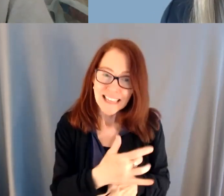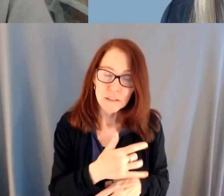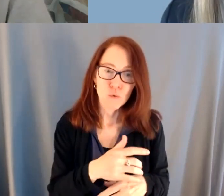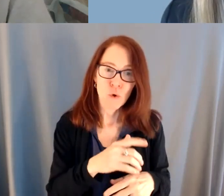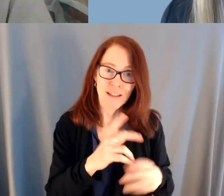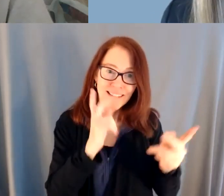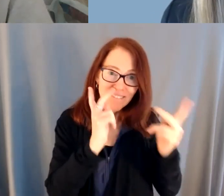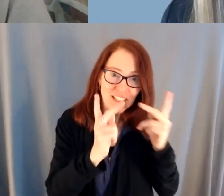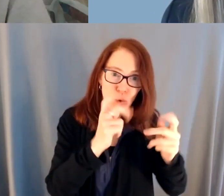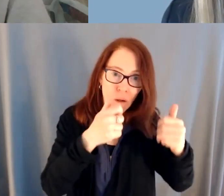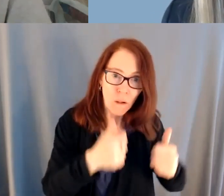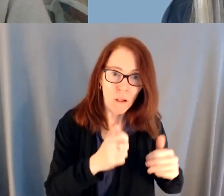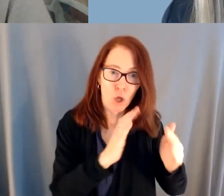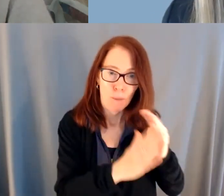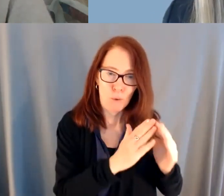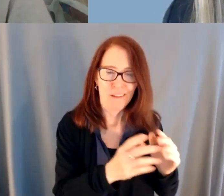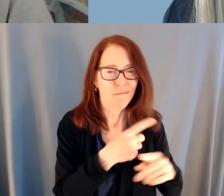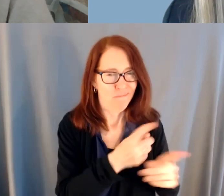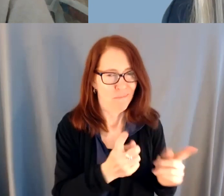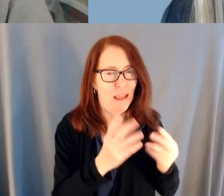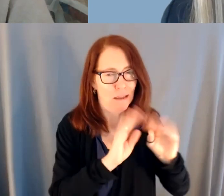you're providing a web